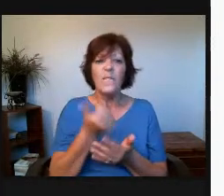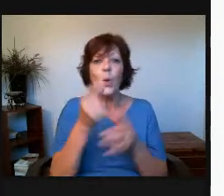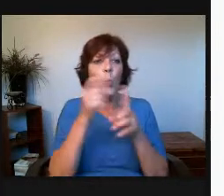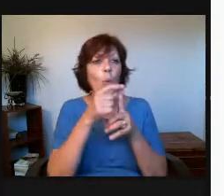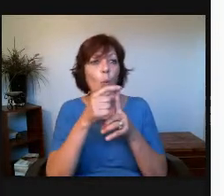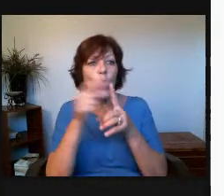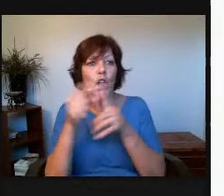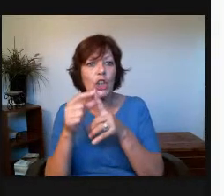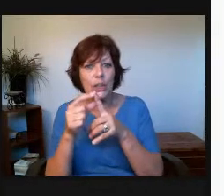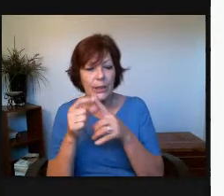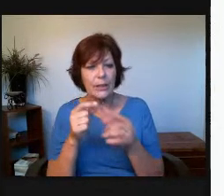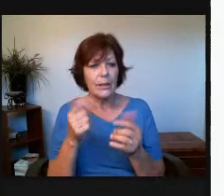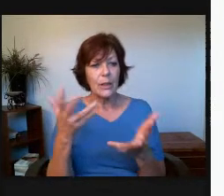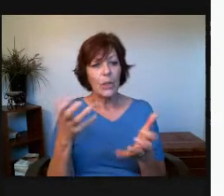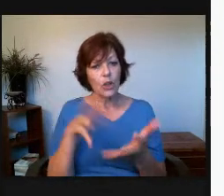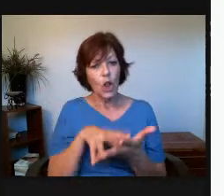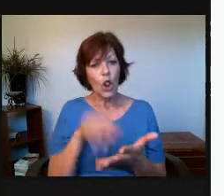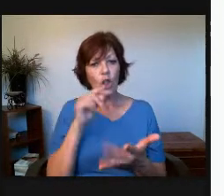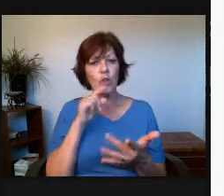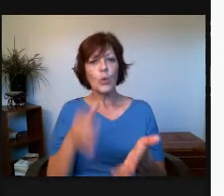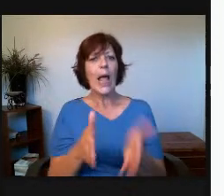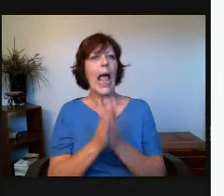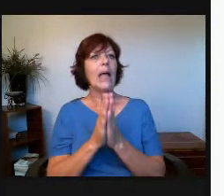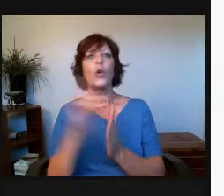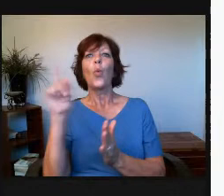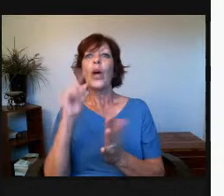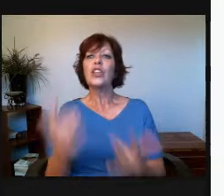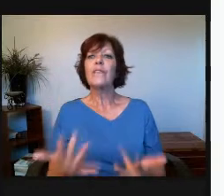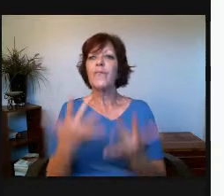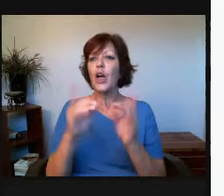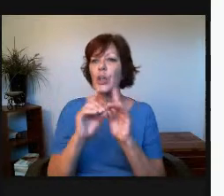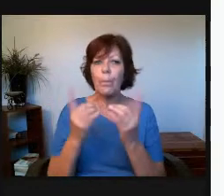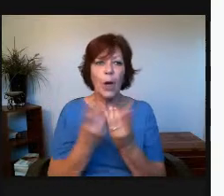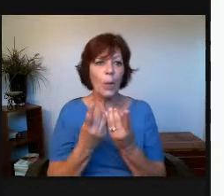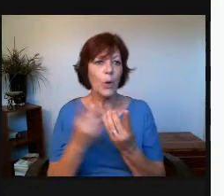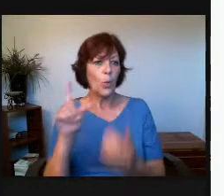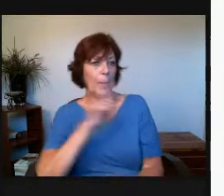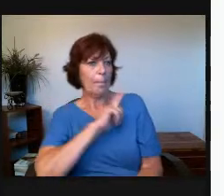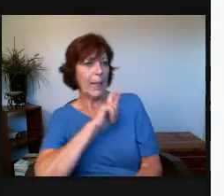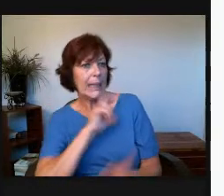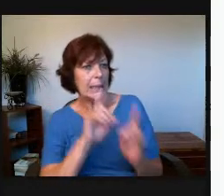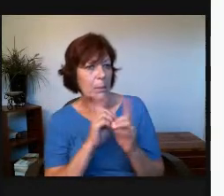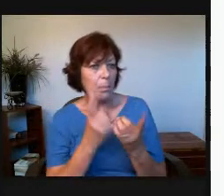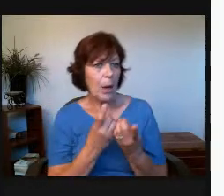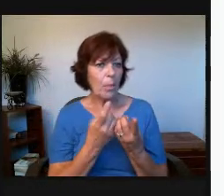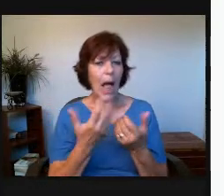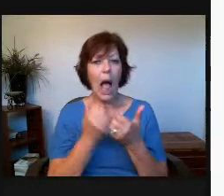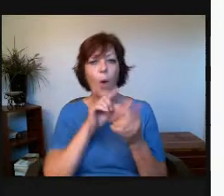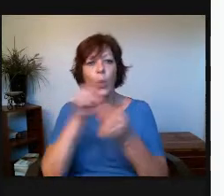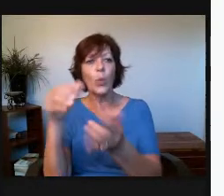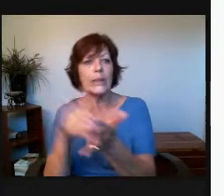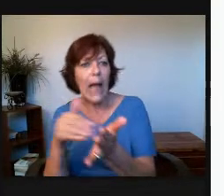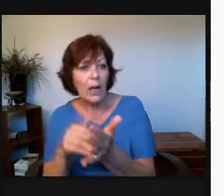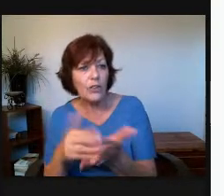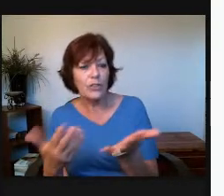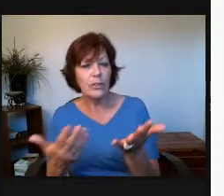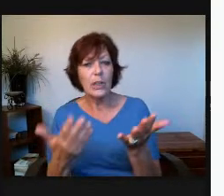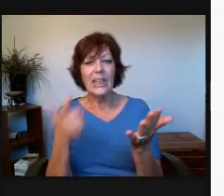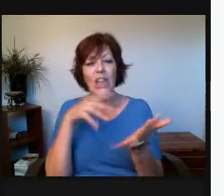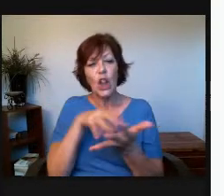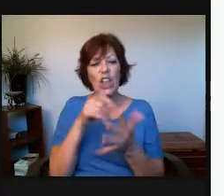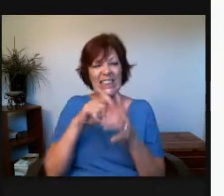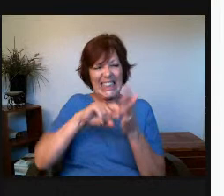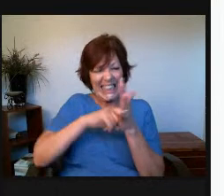language. You would want to learn to ask, where's the fire department? Where's the police department? How do I get to a doctor? You would want to learn some